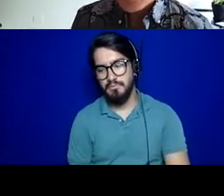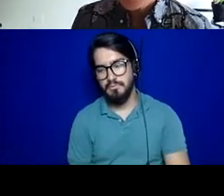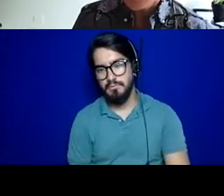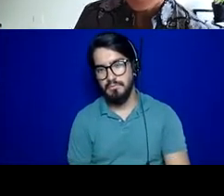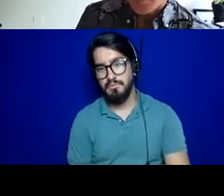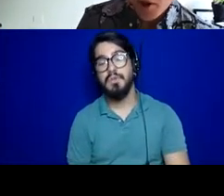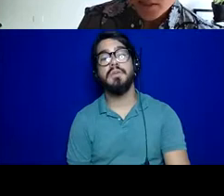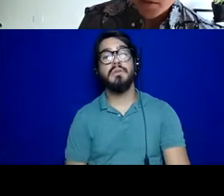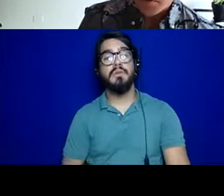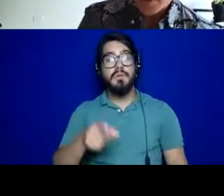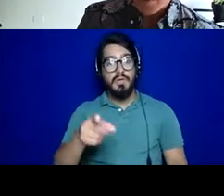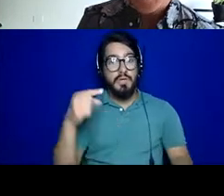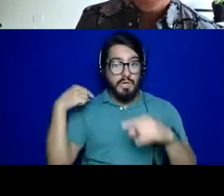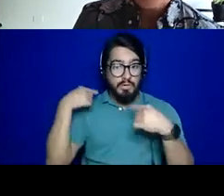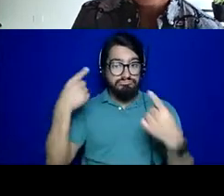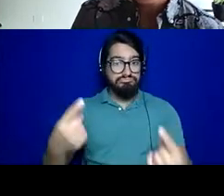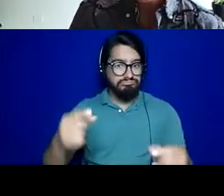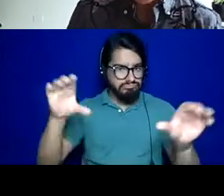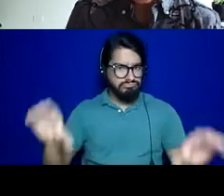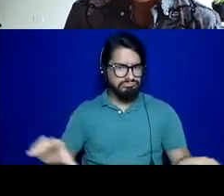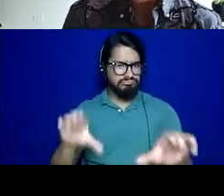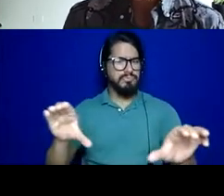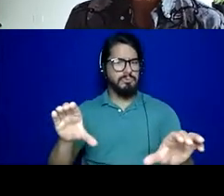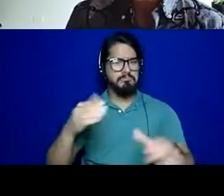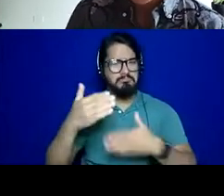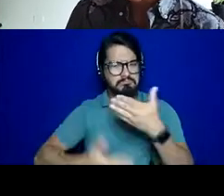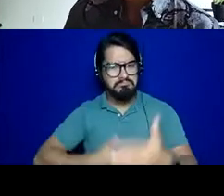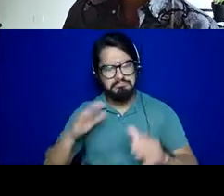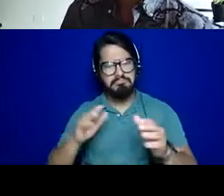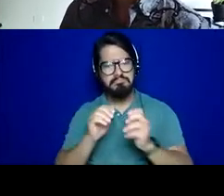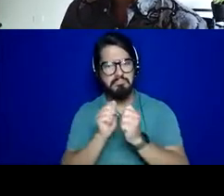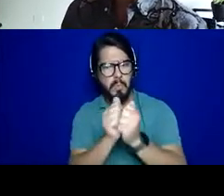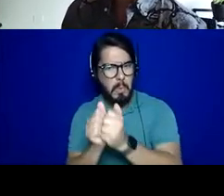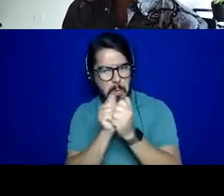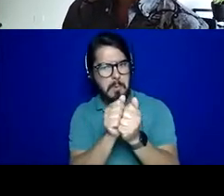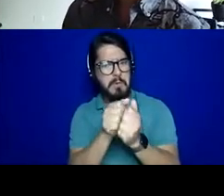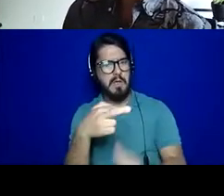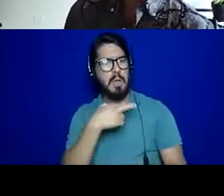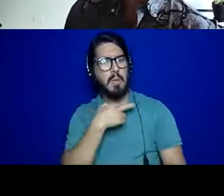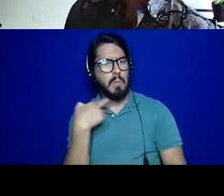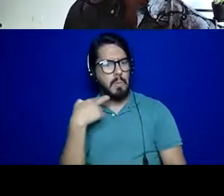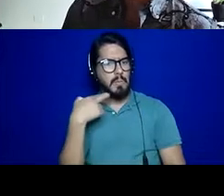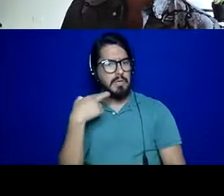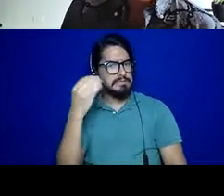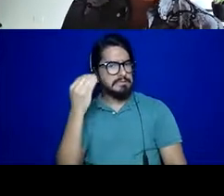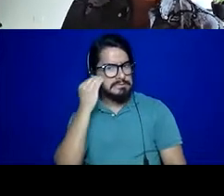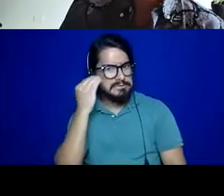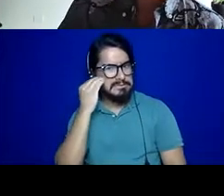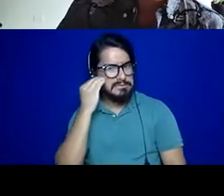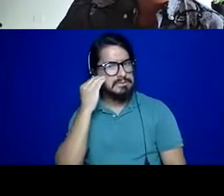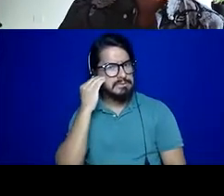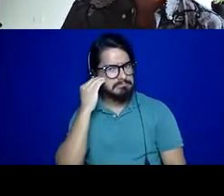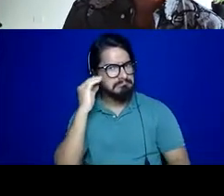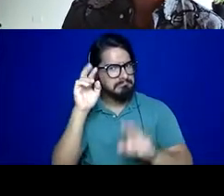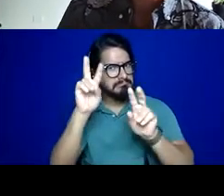So we've done this process a few times together, and this is risk assessment. The next piece, after thinking about